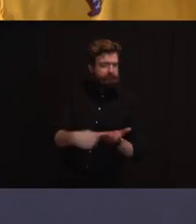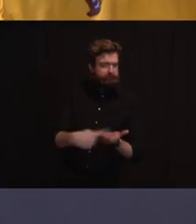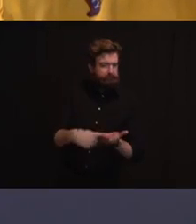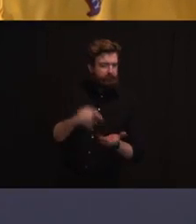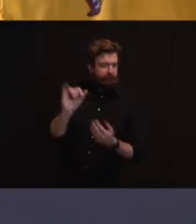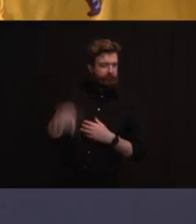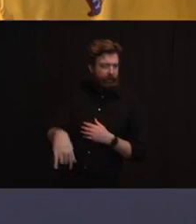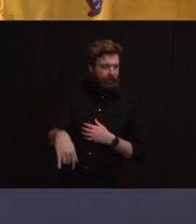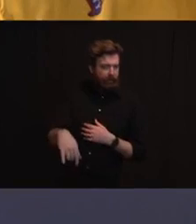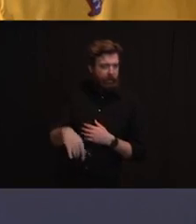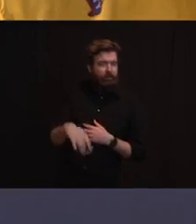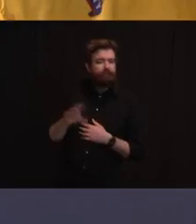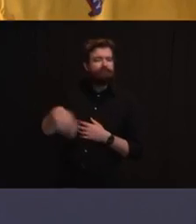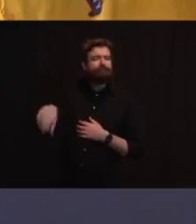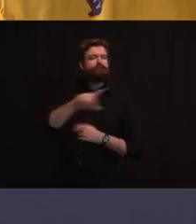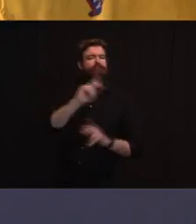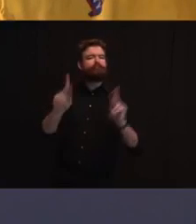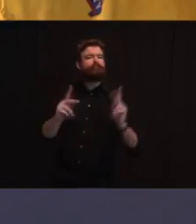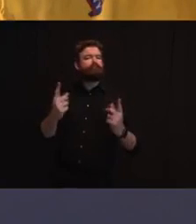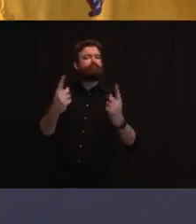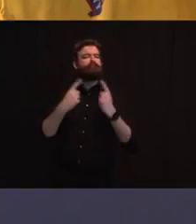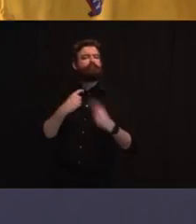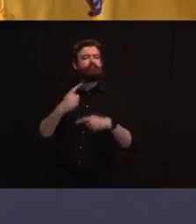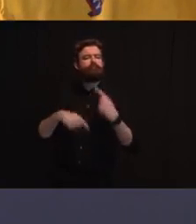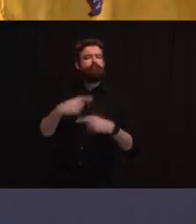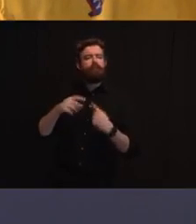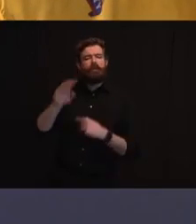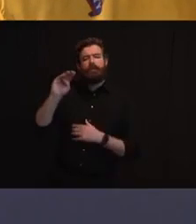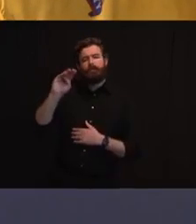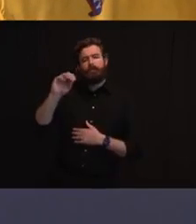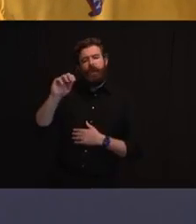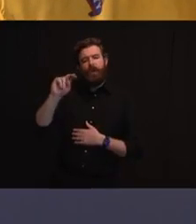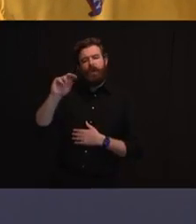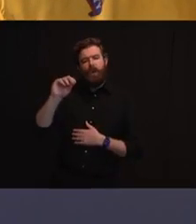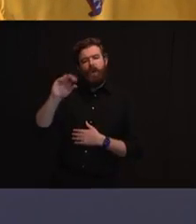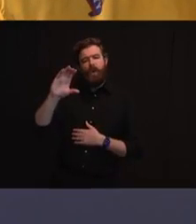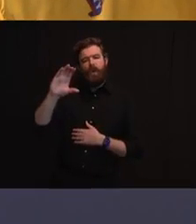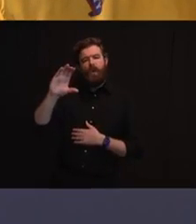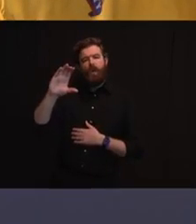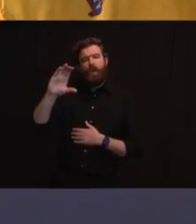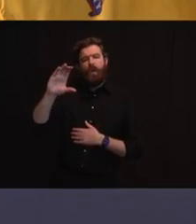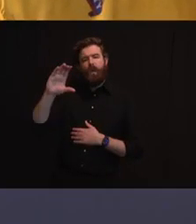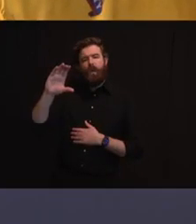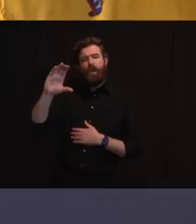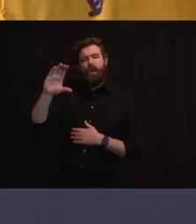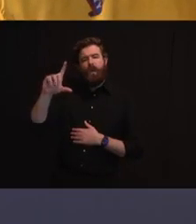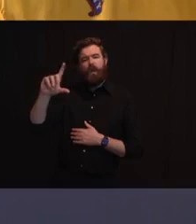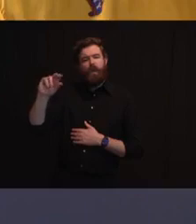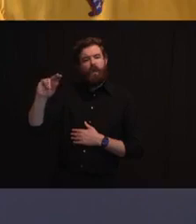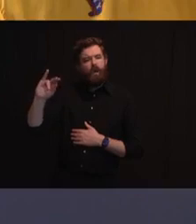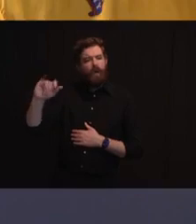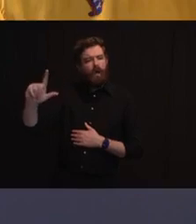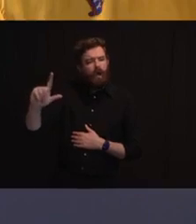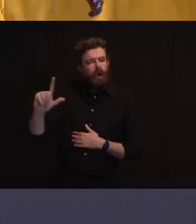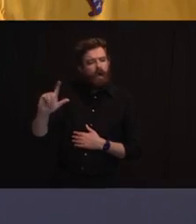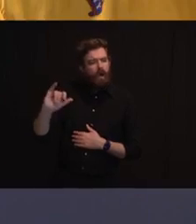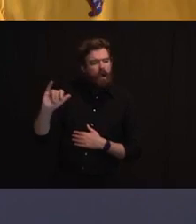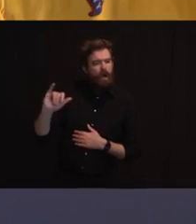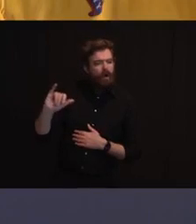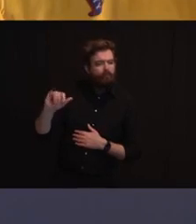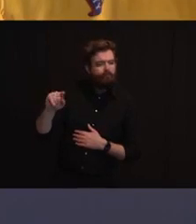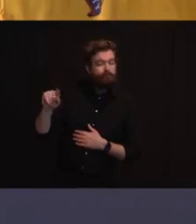antibody, again, this is important. Two things I think are important here. If you test positive, you need to take that pretty quickly.